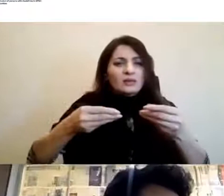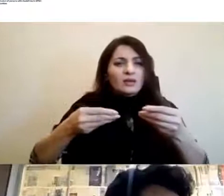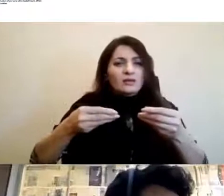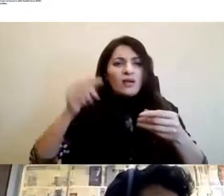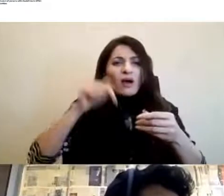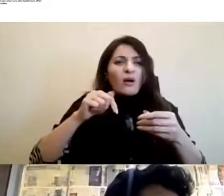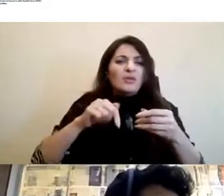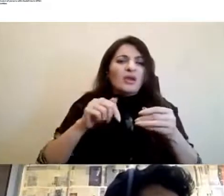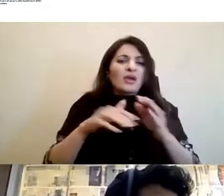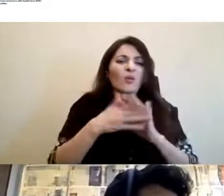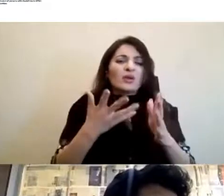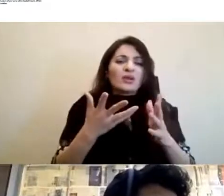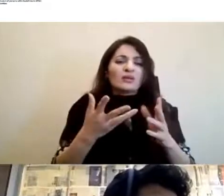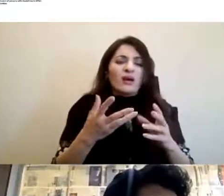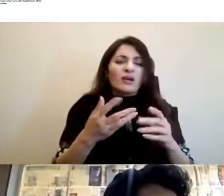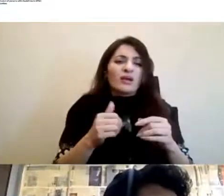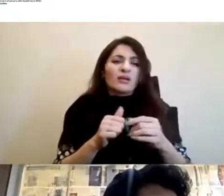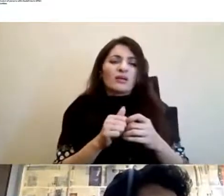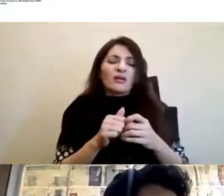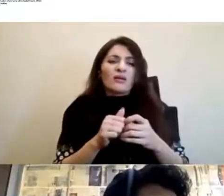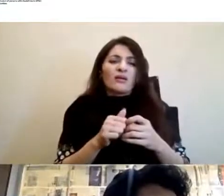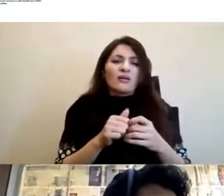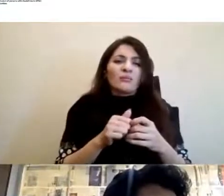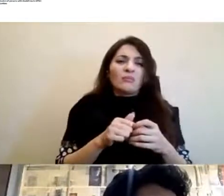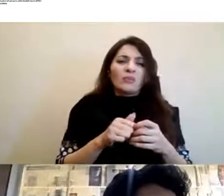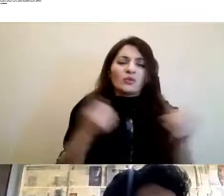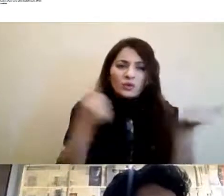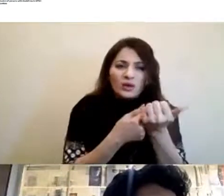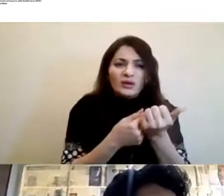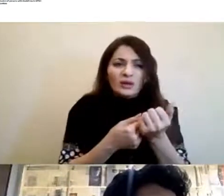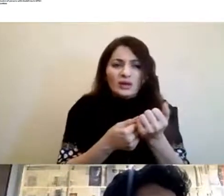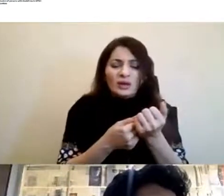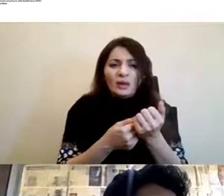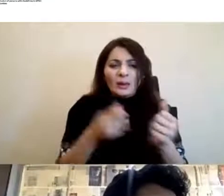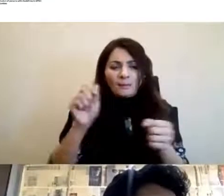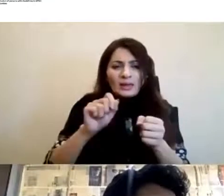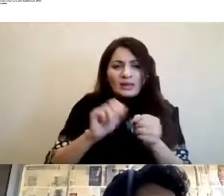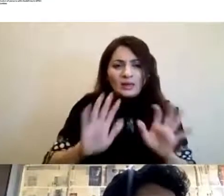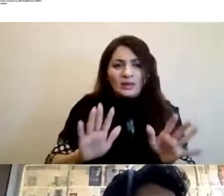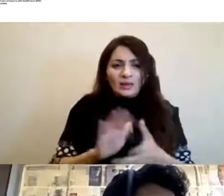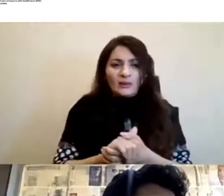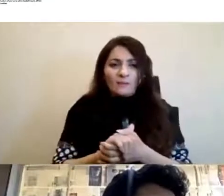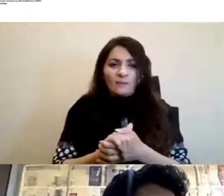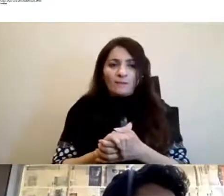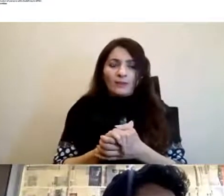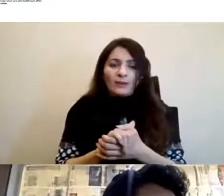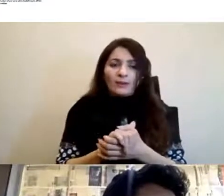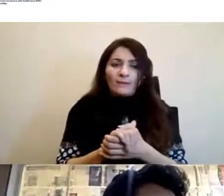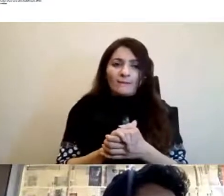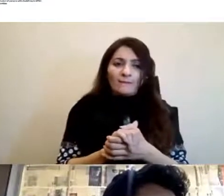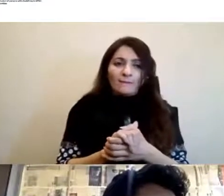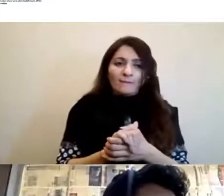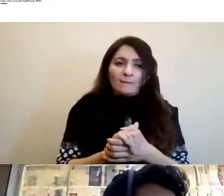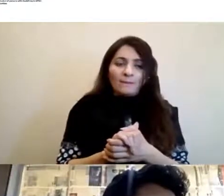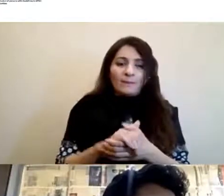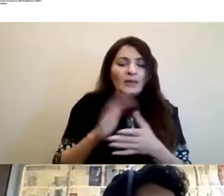utility level. The pricing is following, but these are shareholder-owned